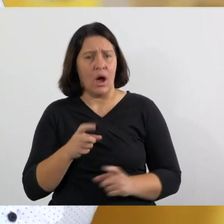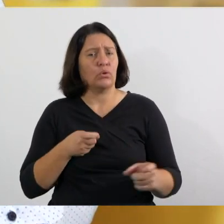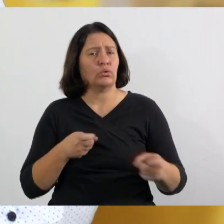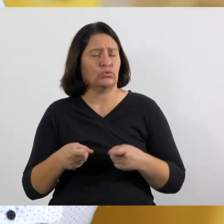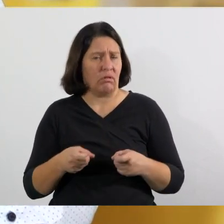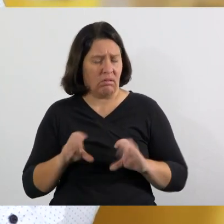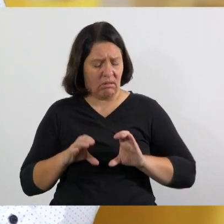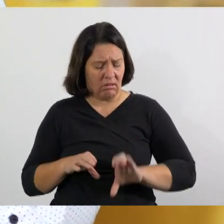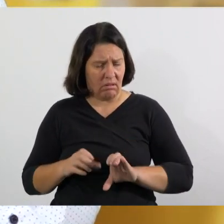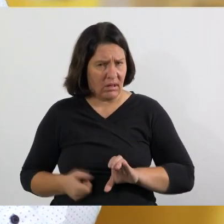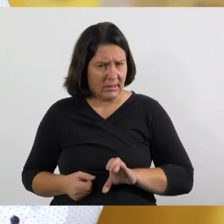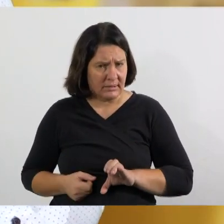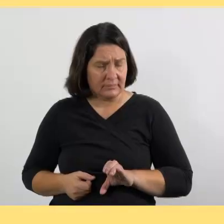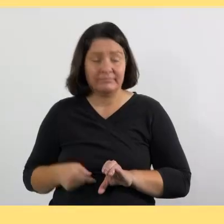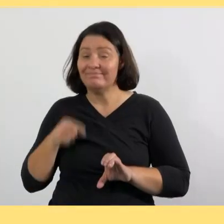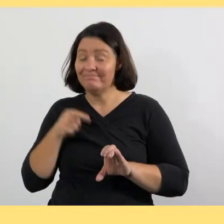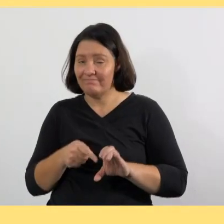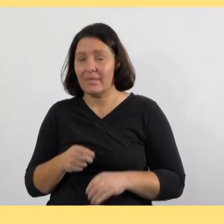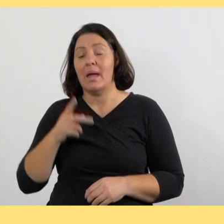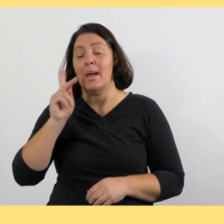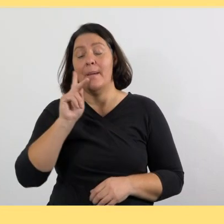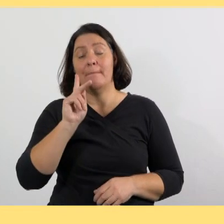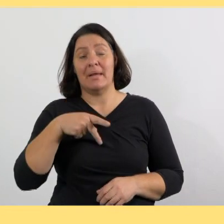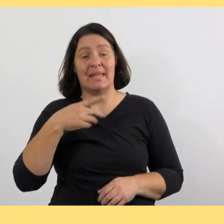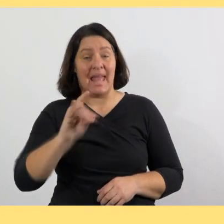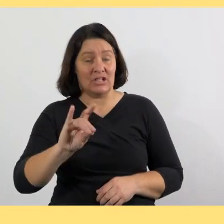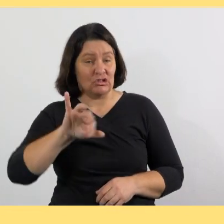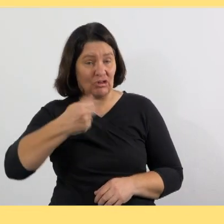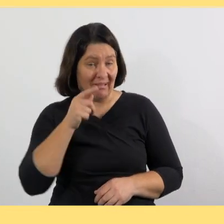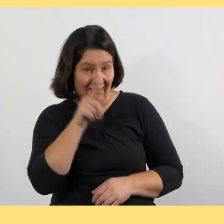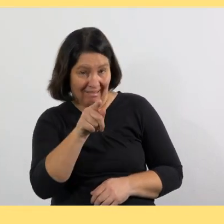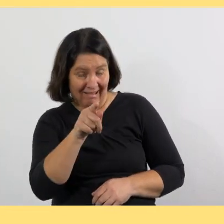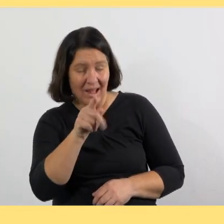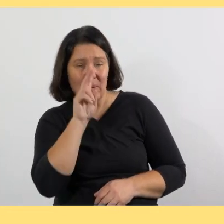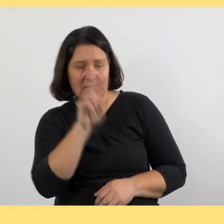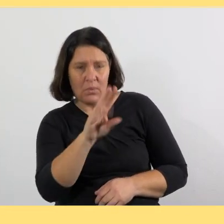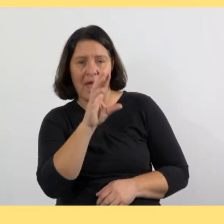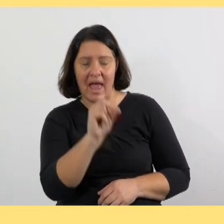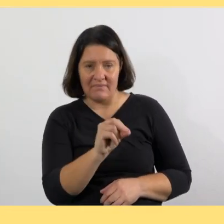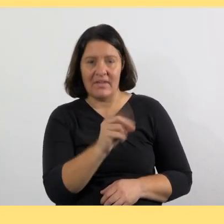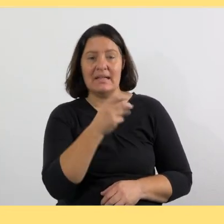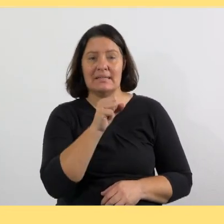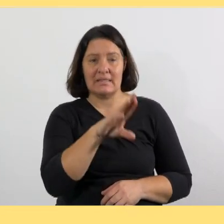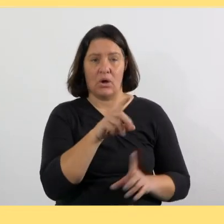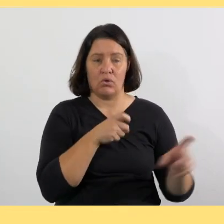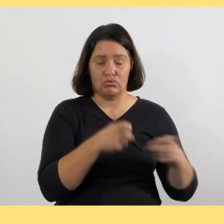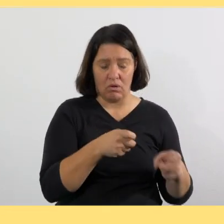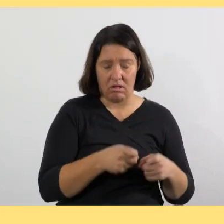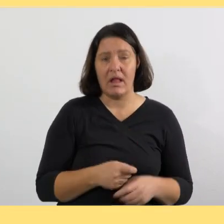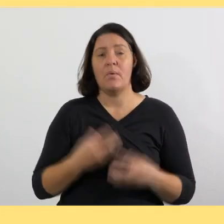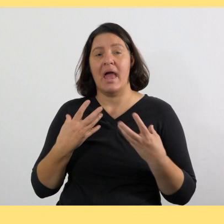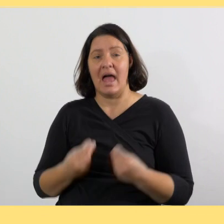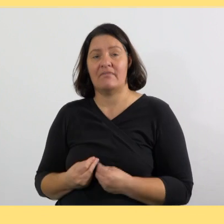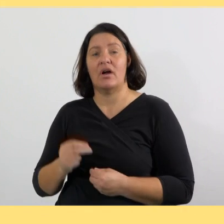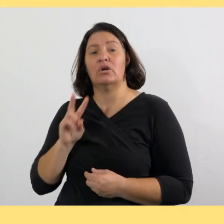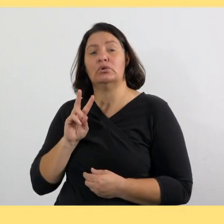debtors control? So here is our petty cash journal, and as we see here, we have debtors control and